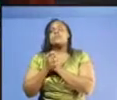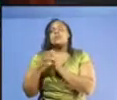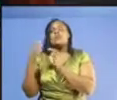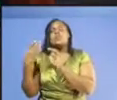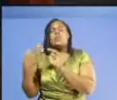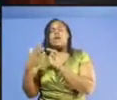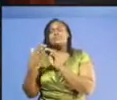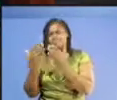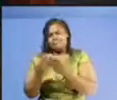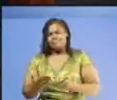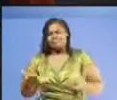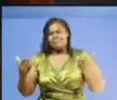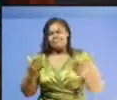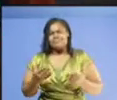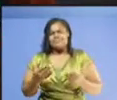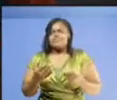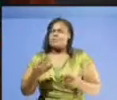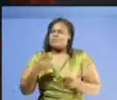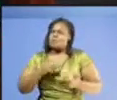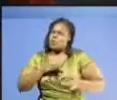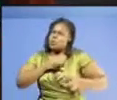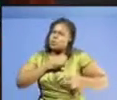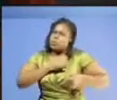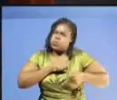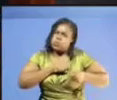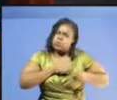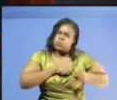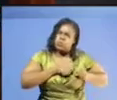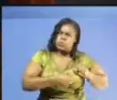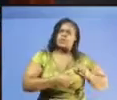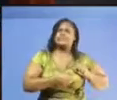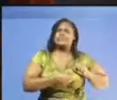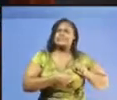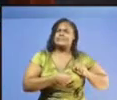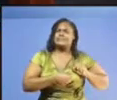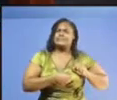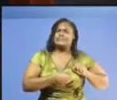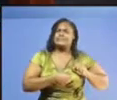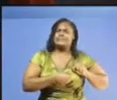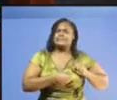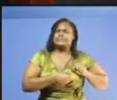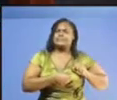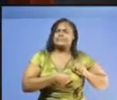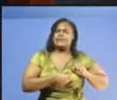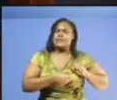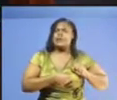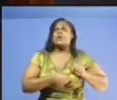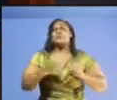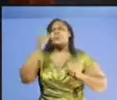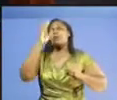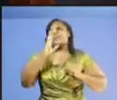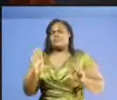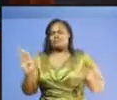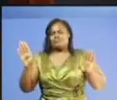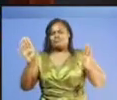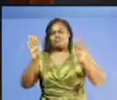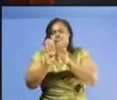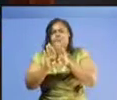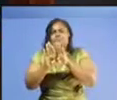ark and his loved ones, his good friends, his